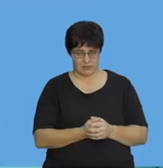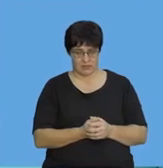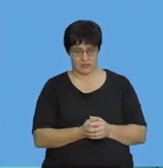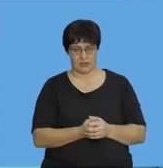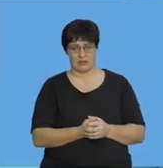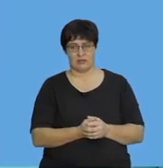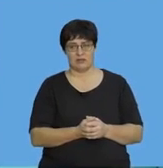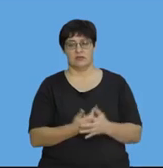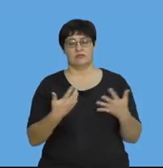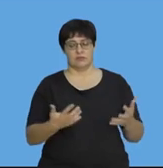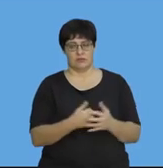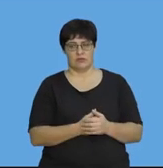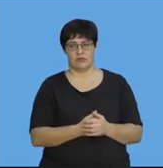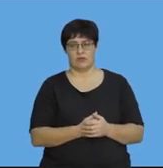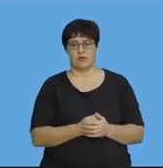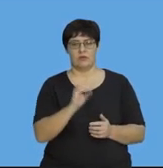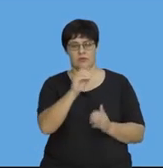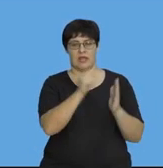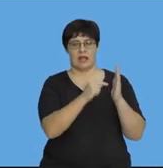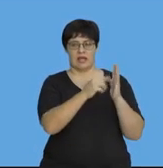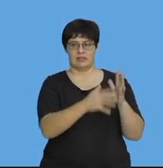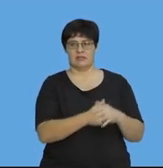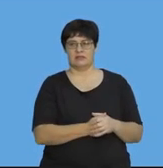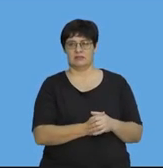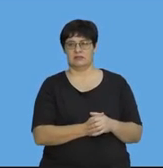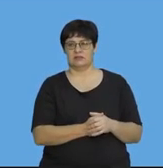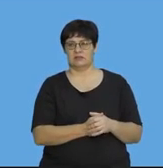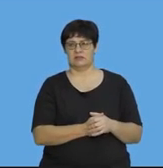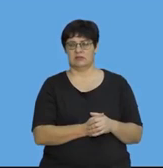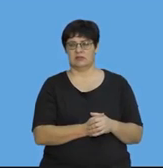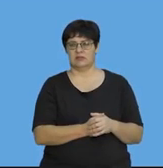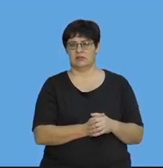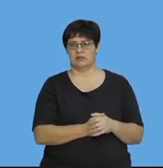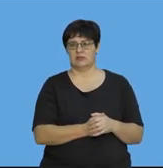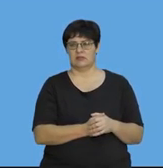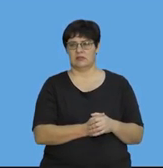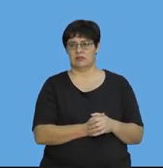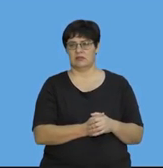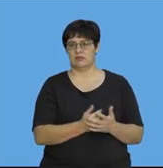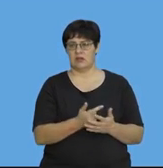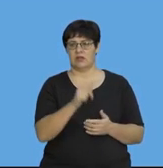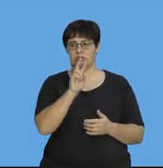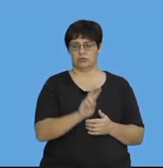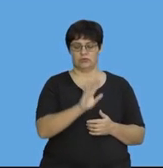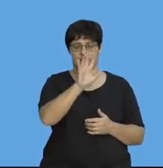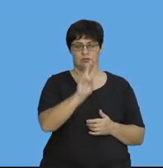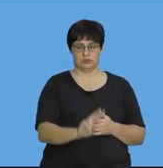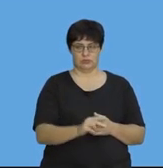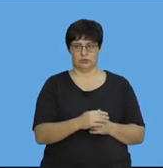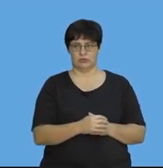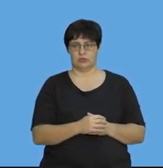with direction. Let's put this in the calculator, though, because I know I can't do this in my